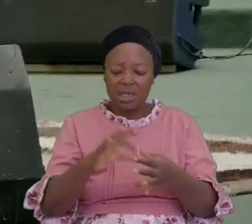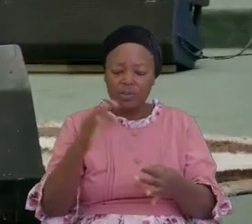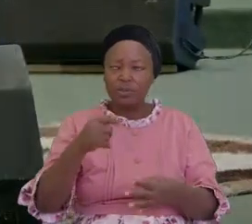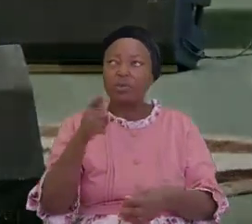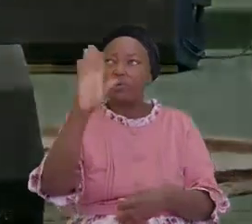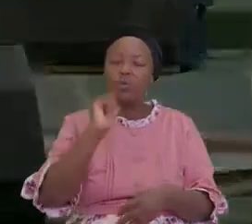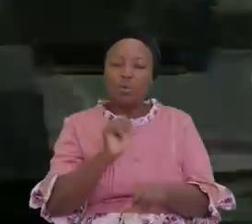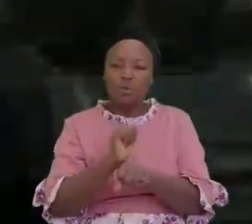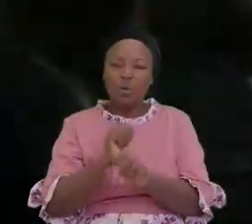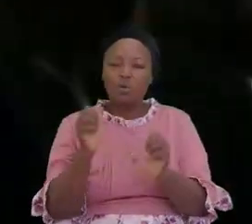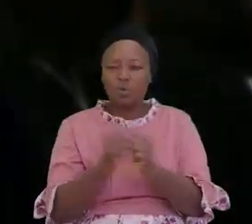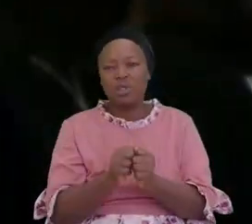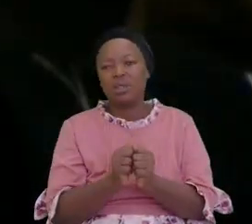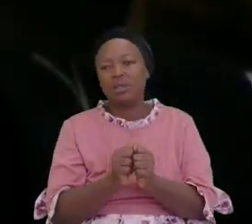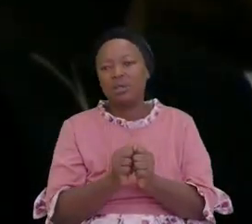walk with.